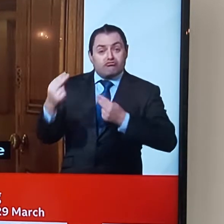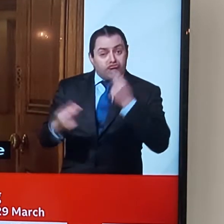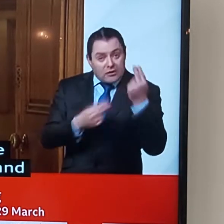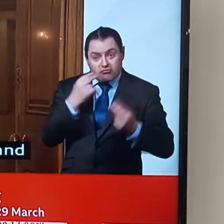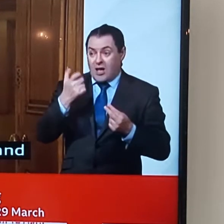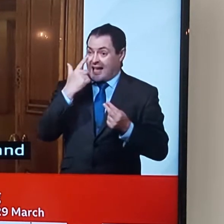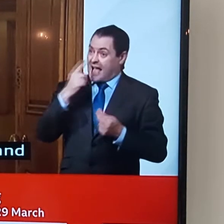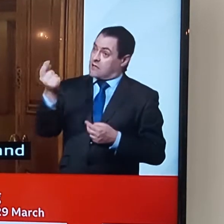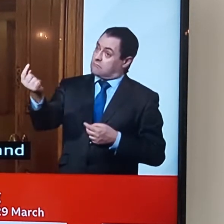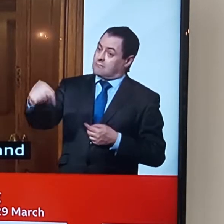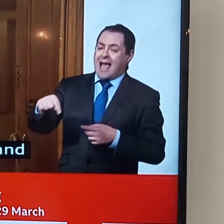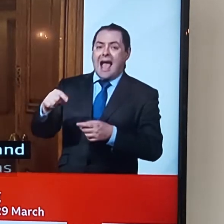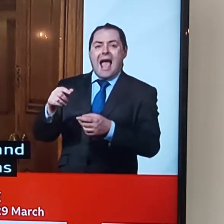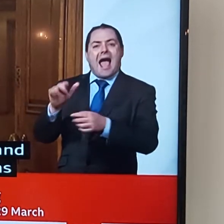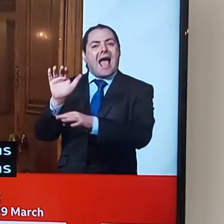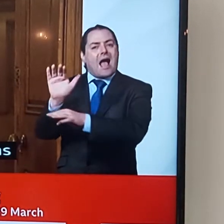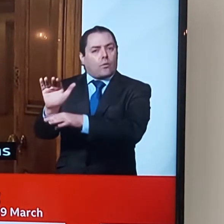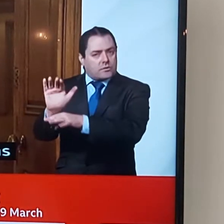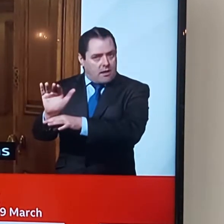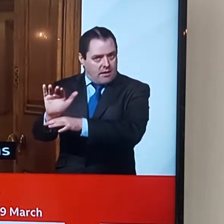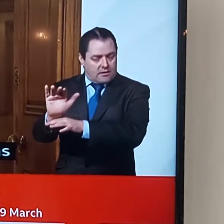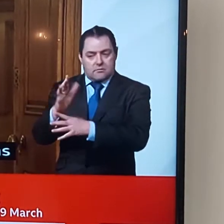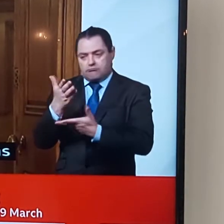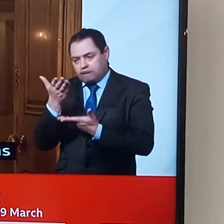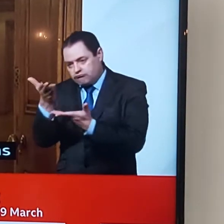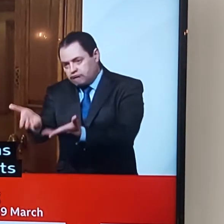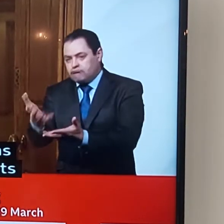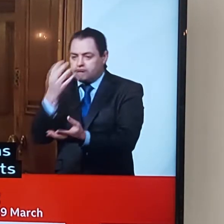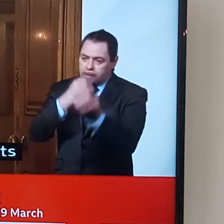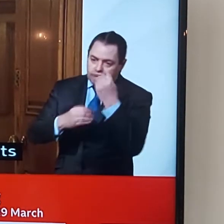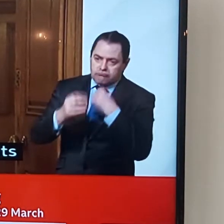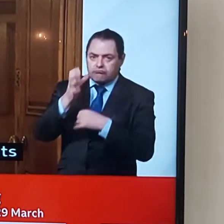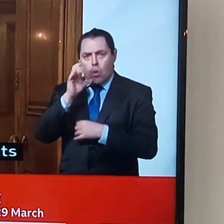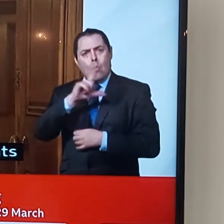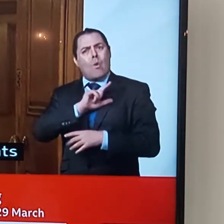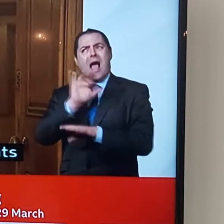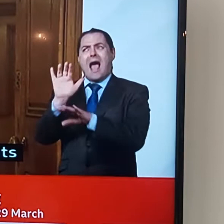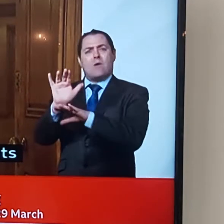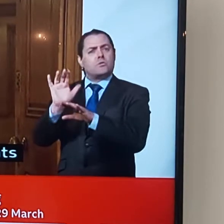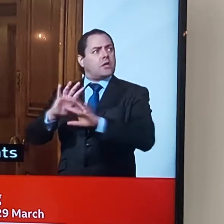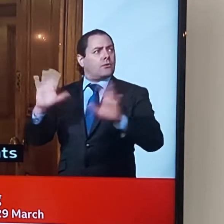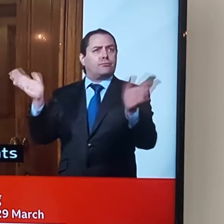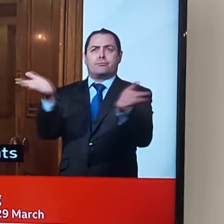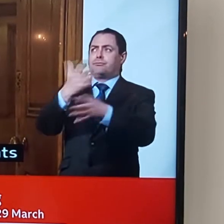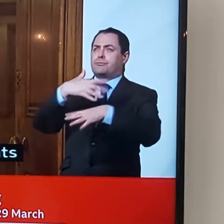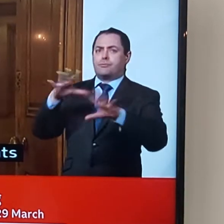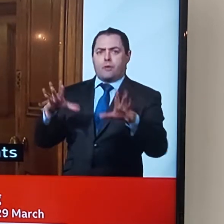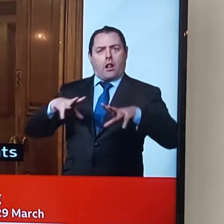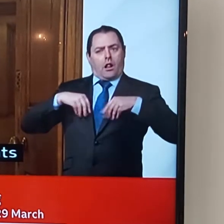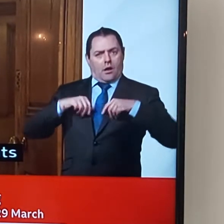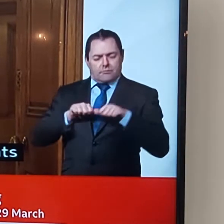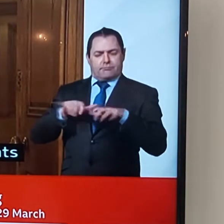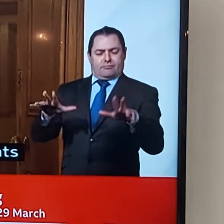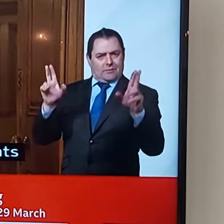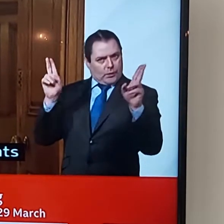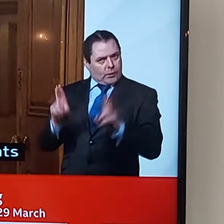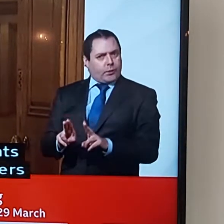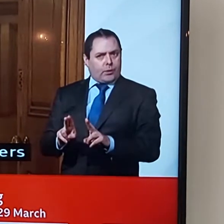to serve customers outside, precisely because we know that outside the risk of transmission is